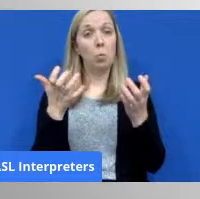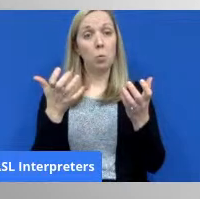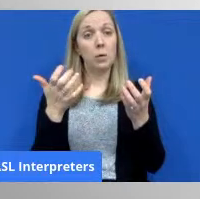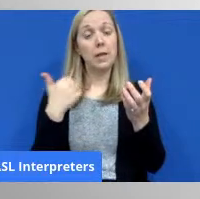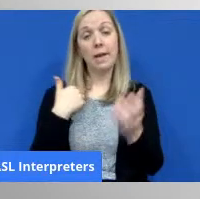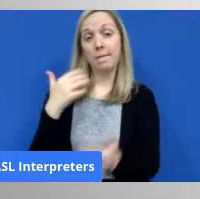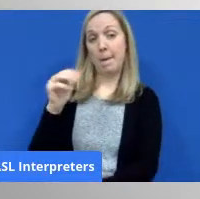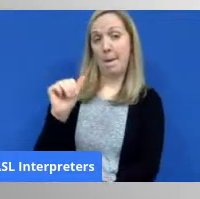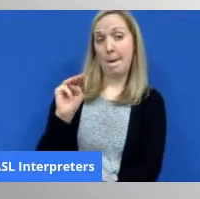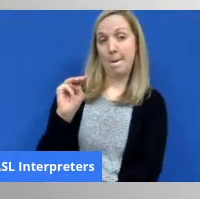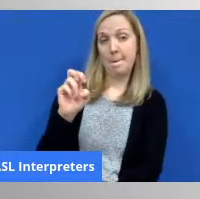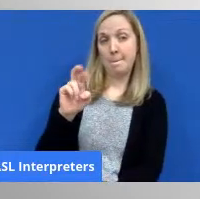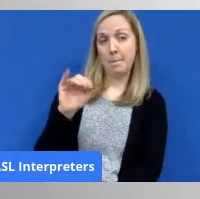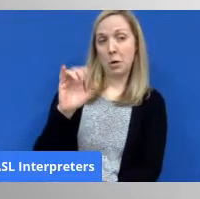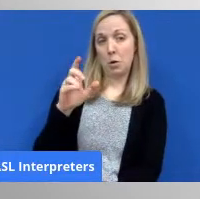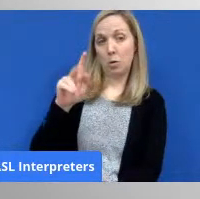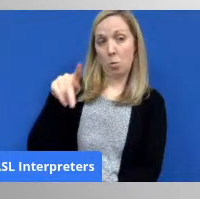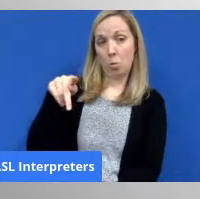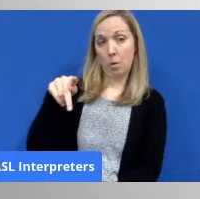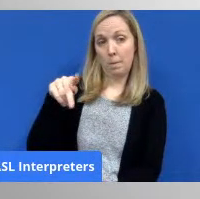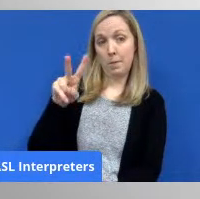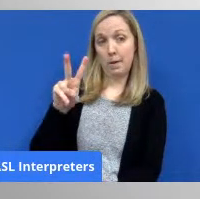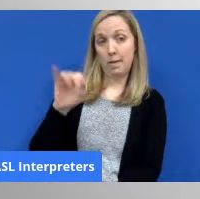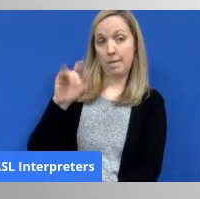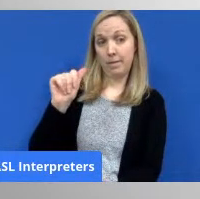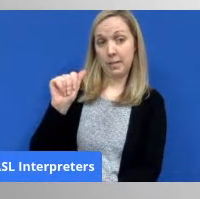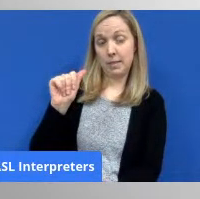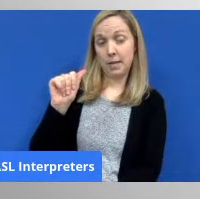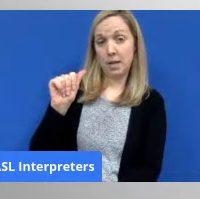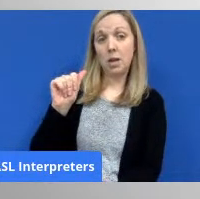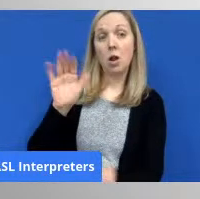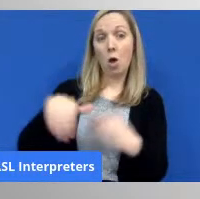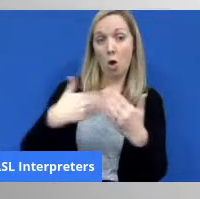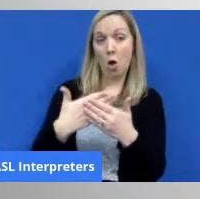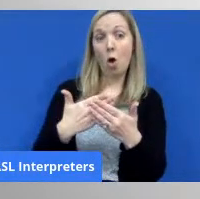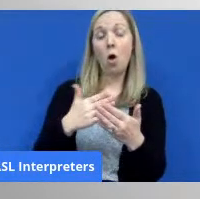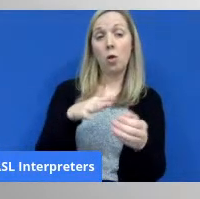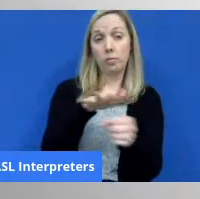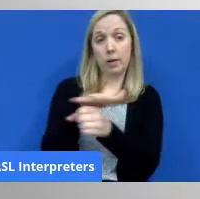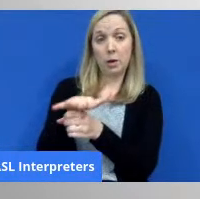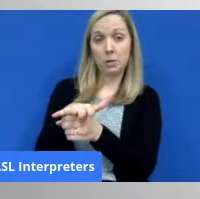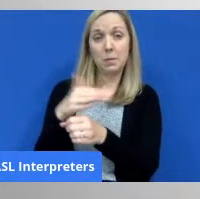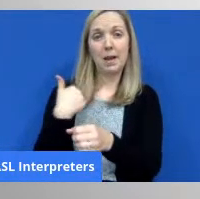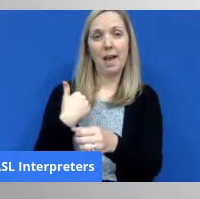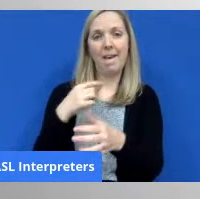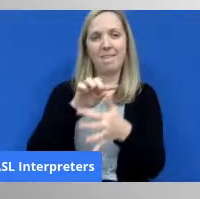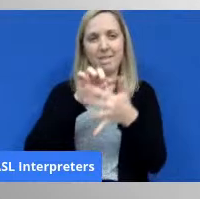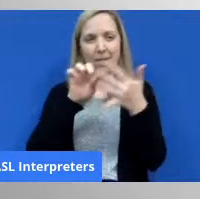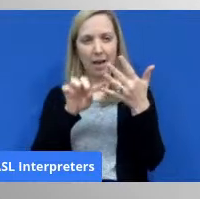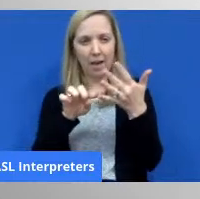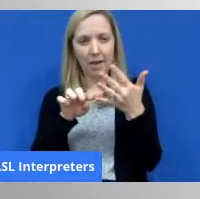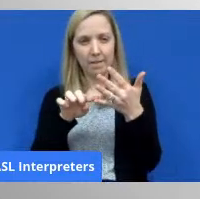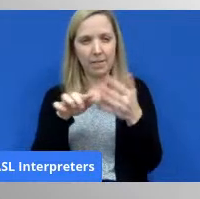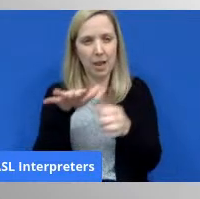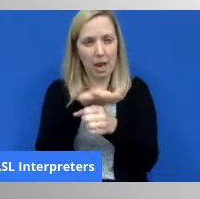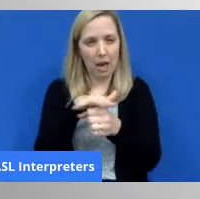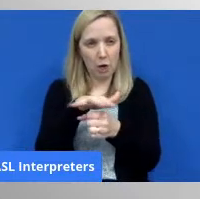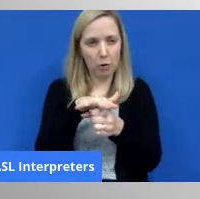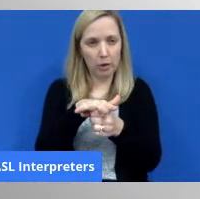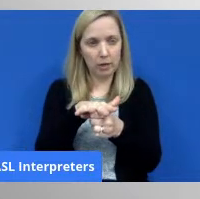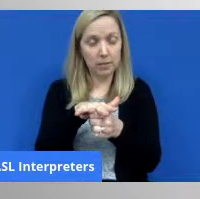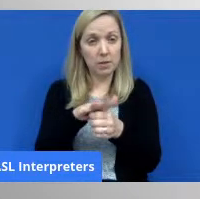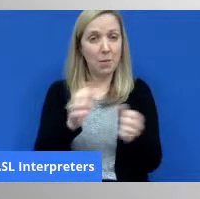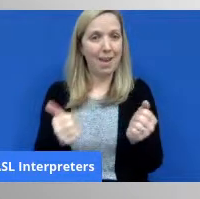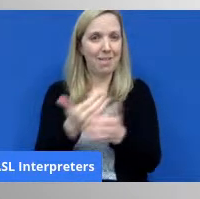to coordinate all of these different areas of work. And we work in about 5 different areas, everything from our very